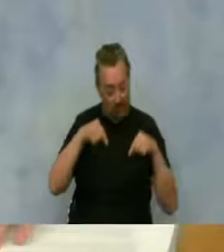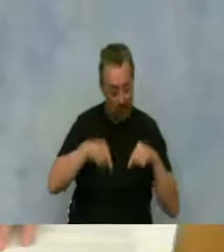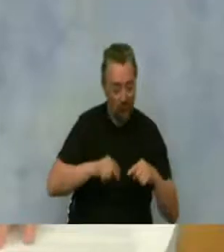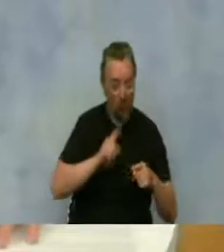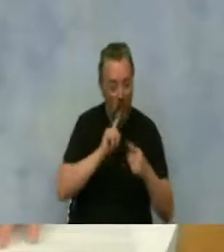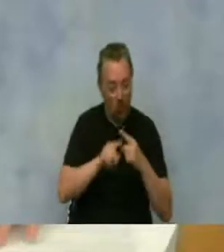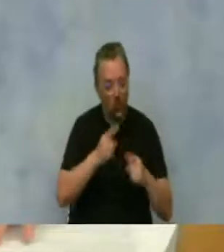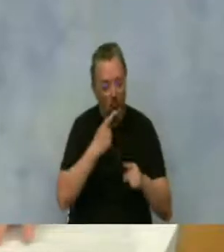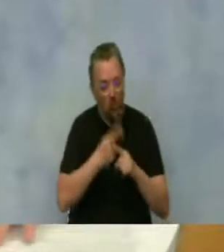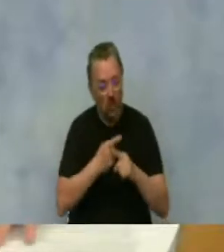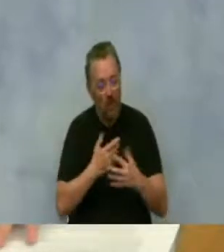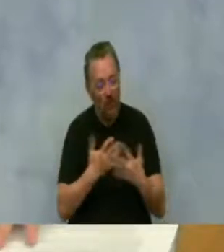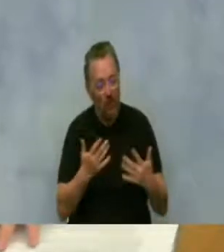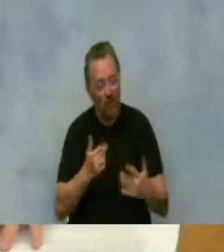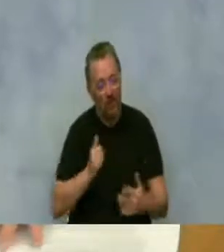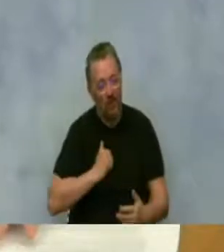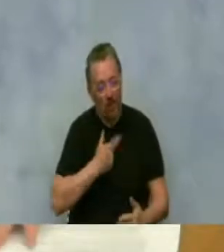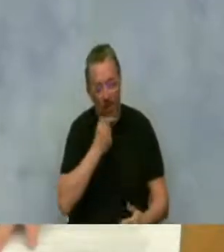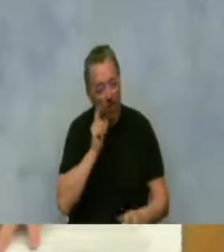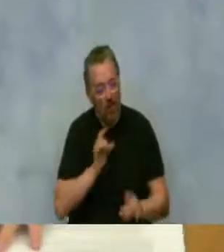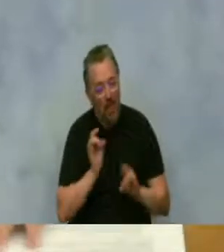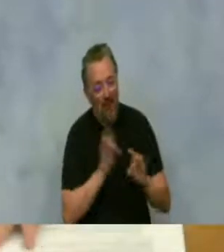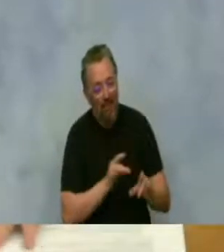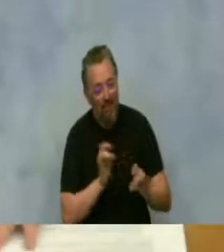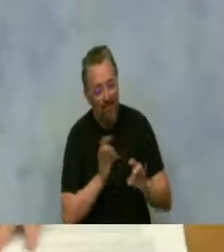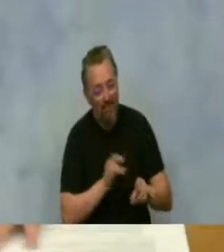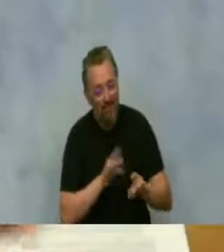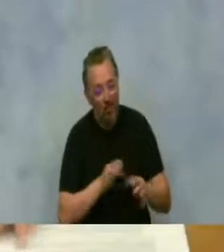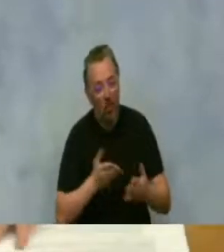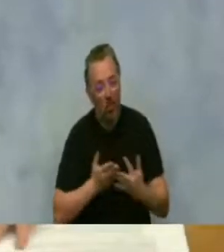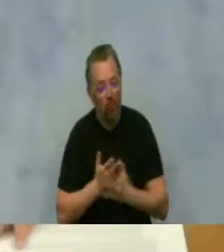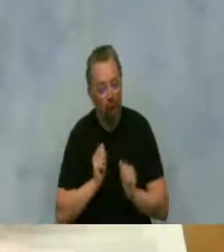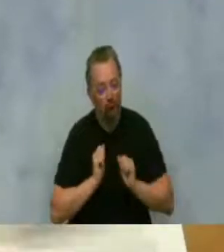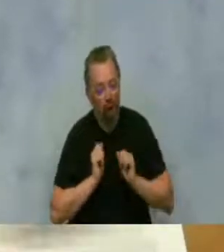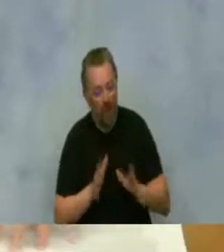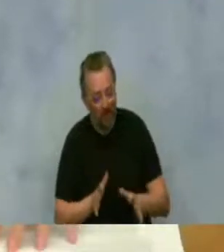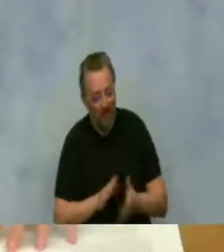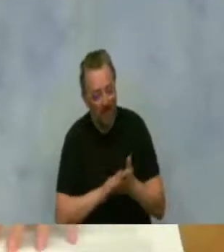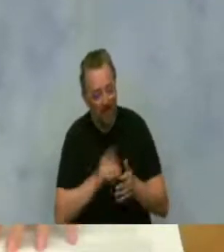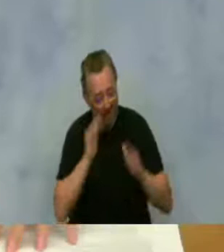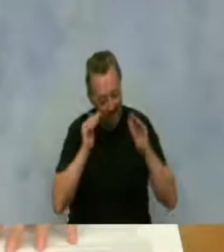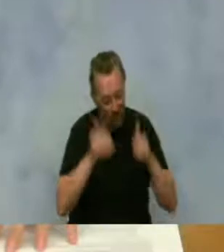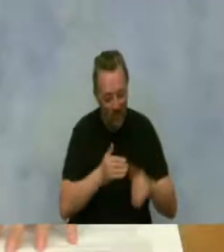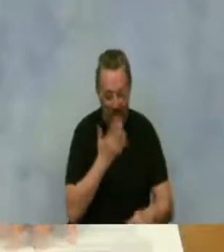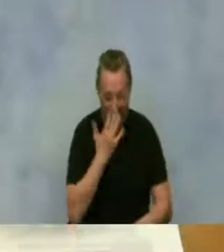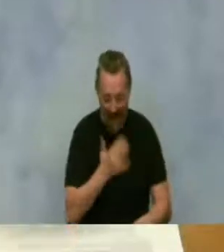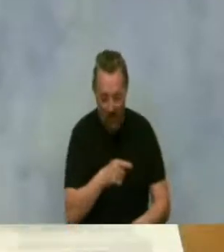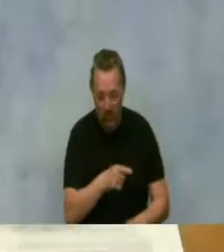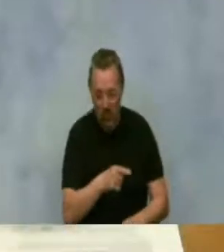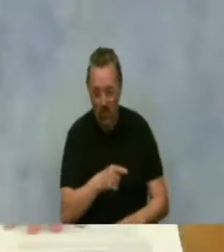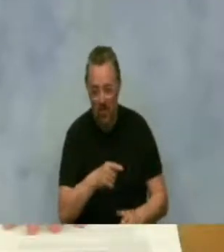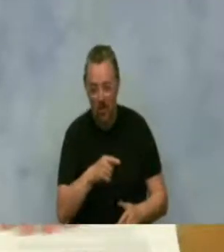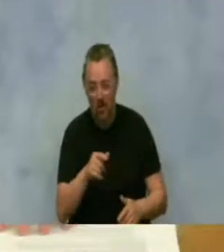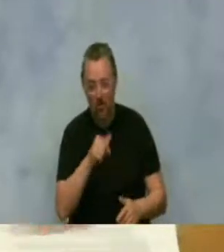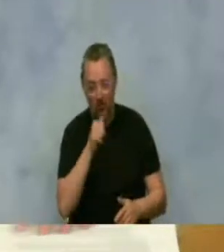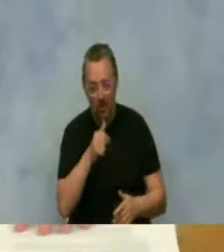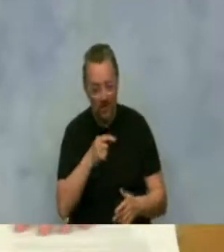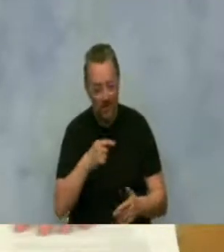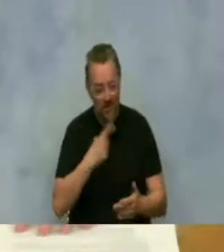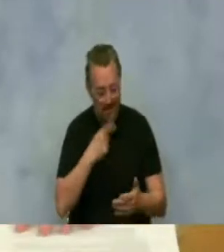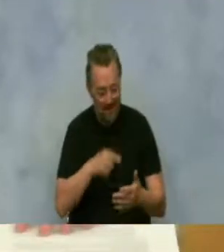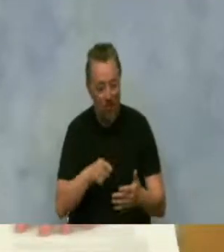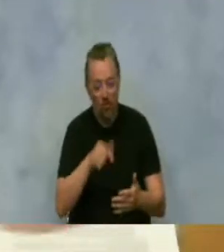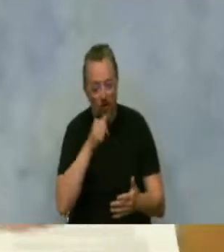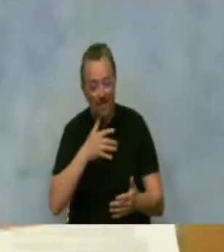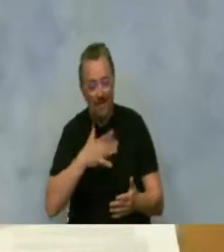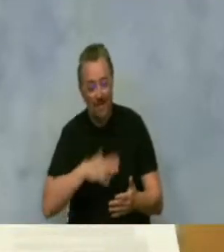to the information that you're required if you're looking for more information. But it wasn't deemed necessary to detail that in